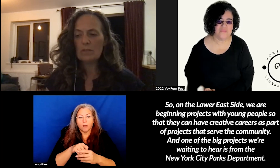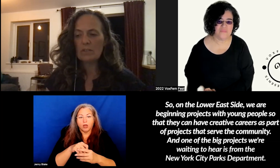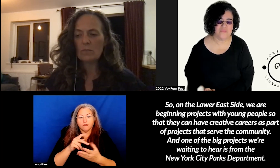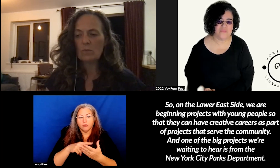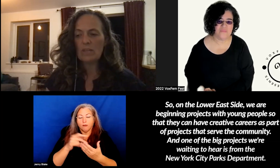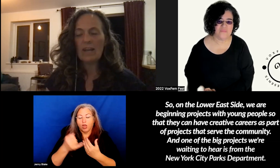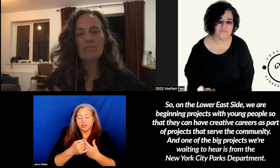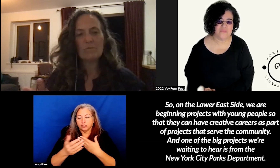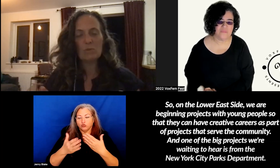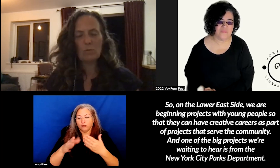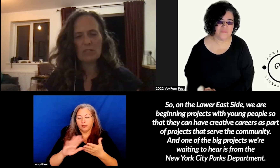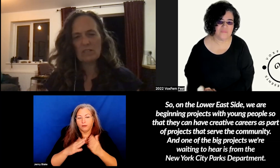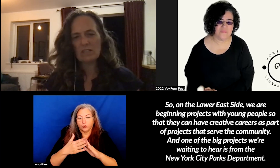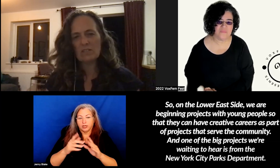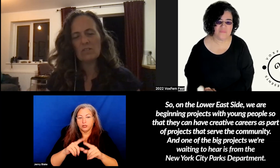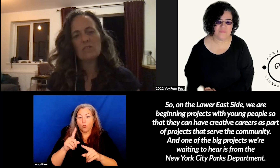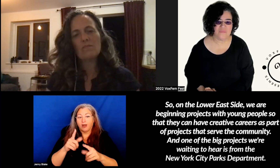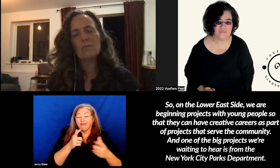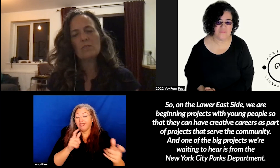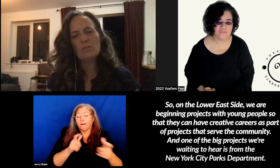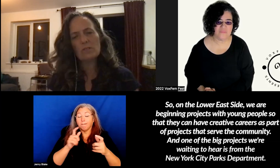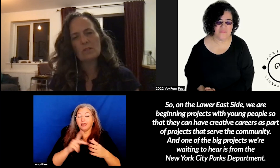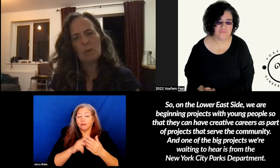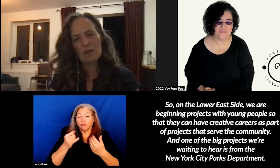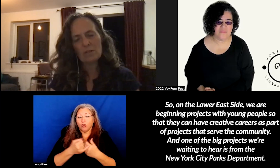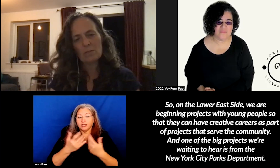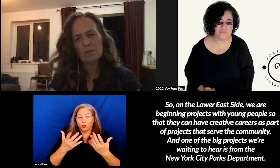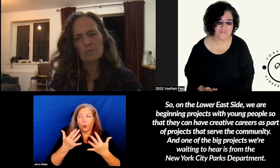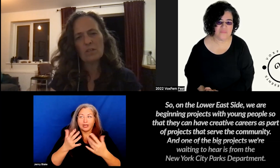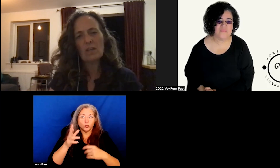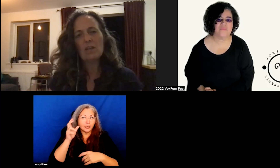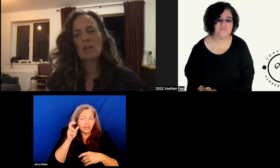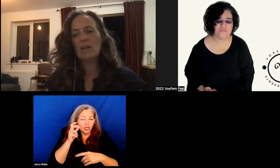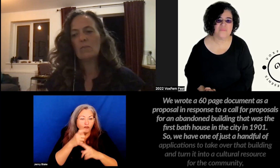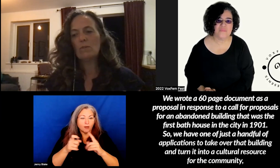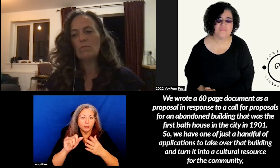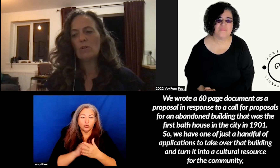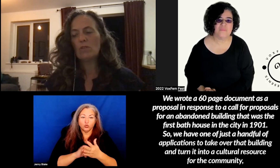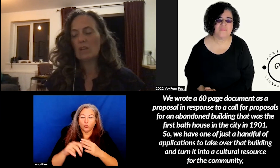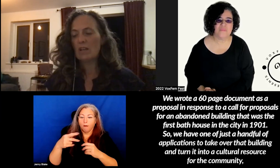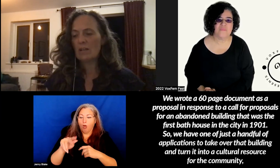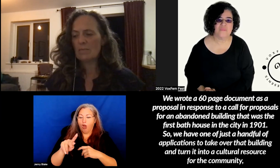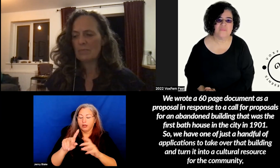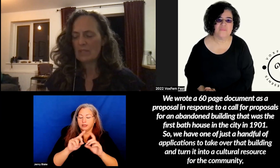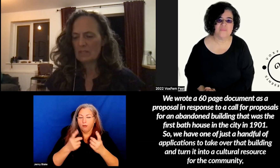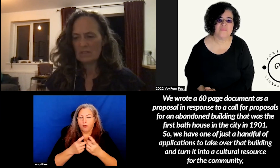big projects we have, we're waiting to hear, is from the New York City Parks Department. We wrote